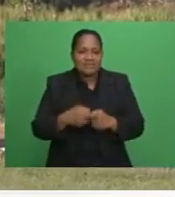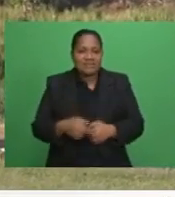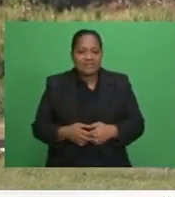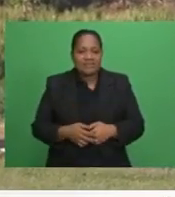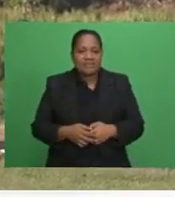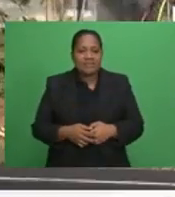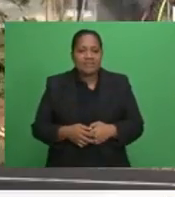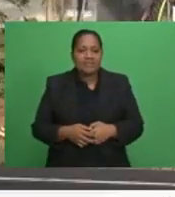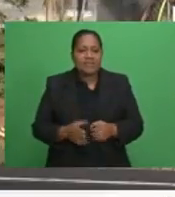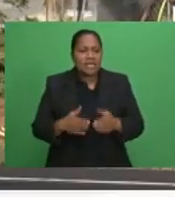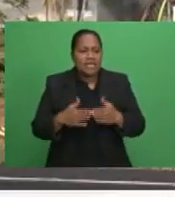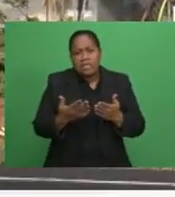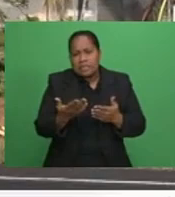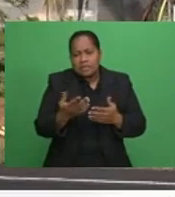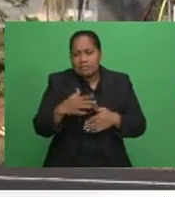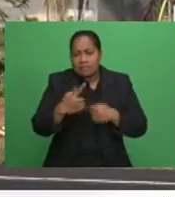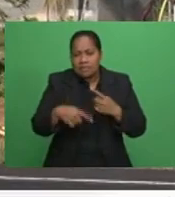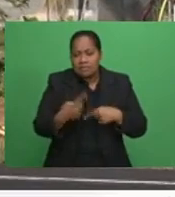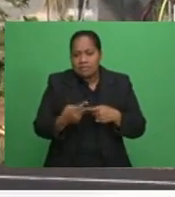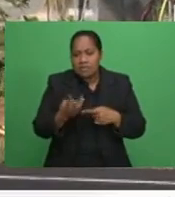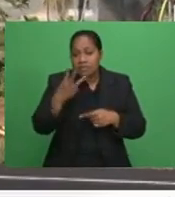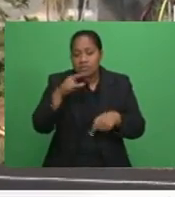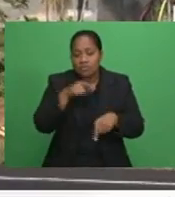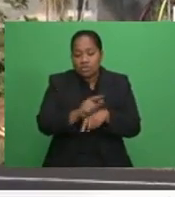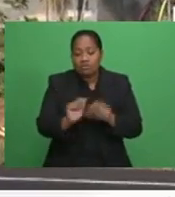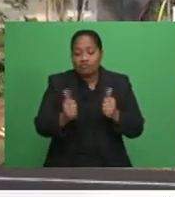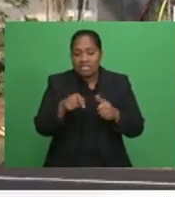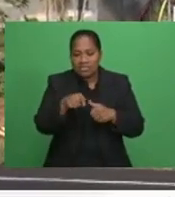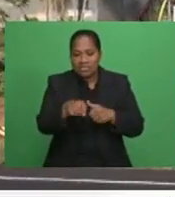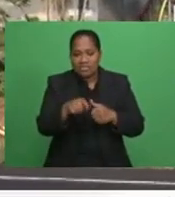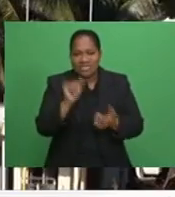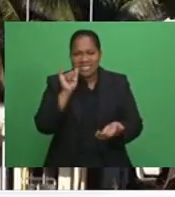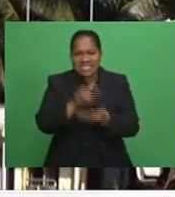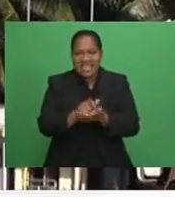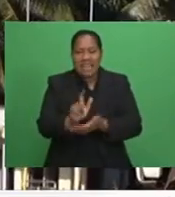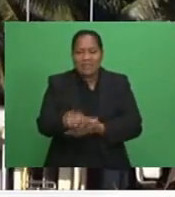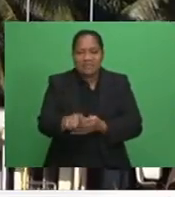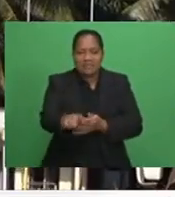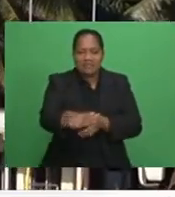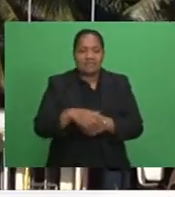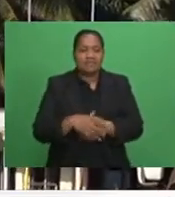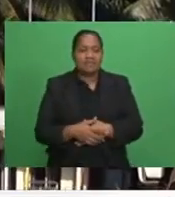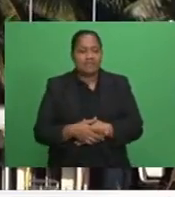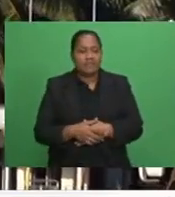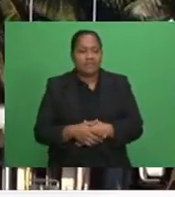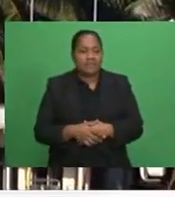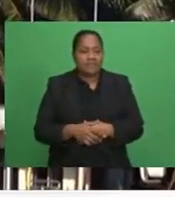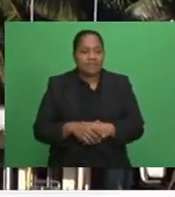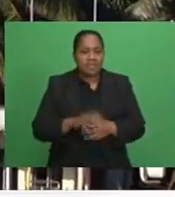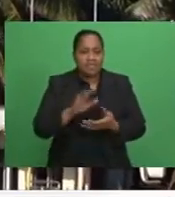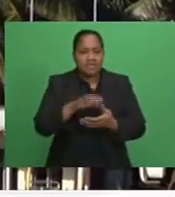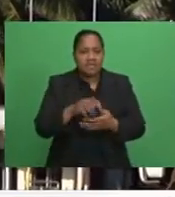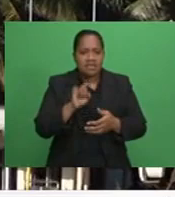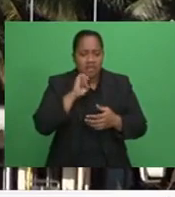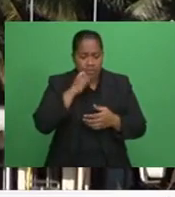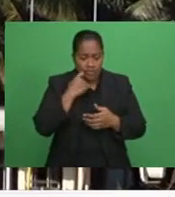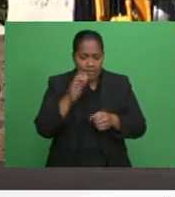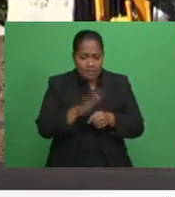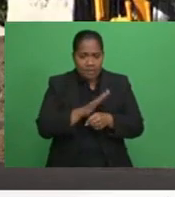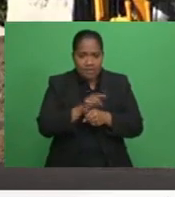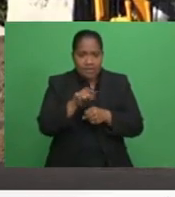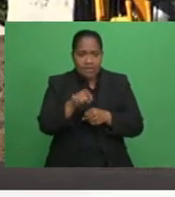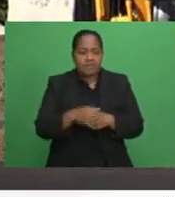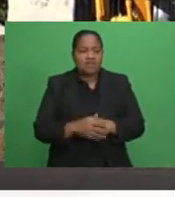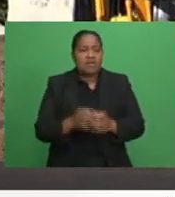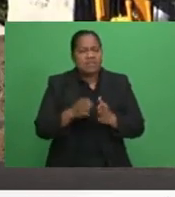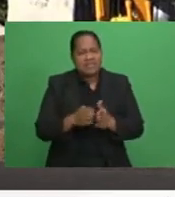and will take about 3 weeks to complete. The apron where aircrafts are parked, unloaded and loaded is also being